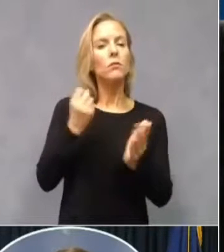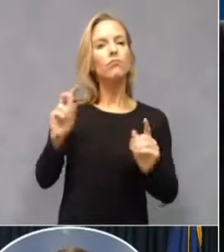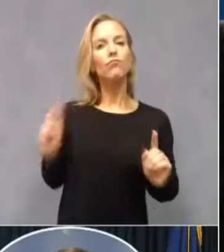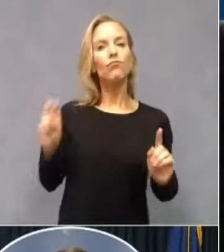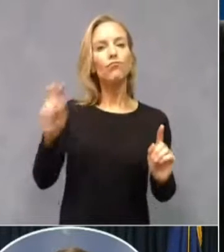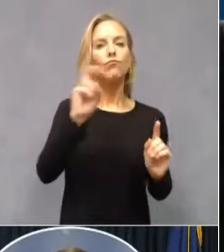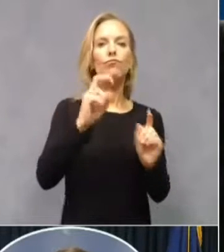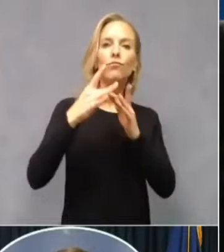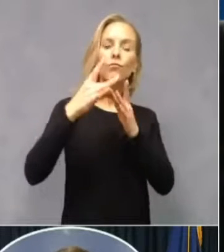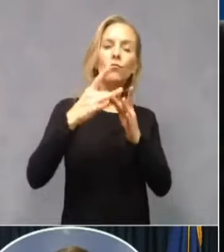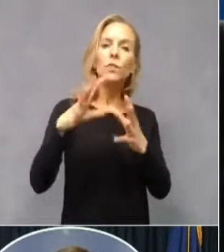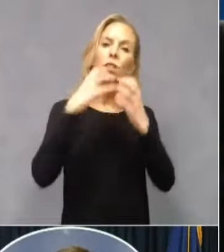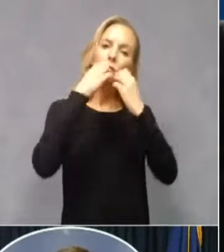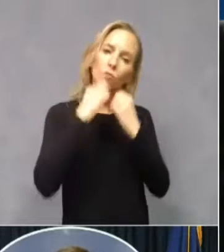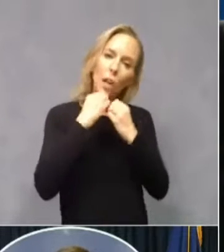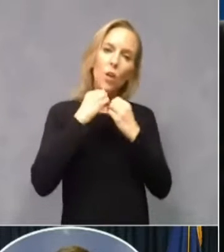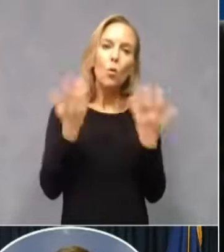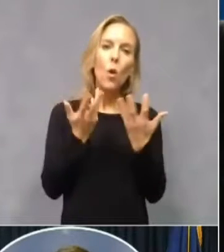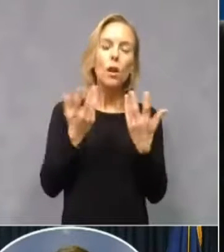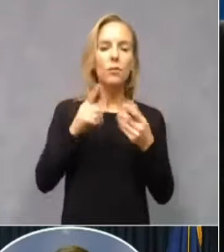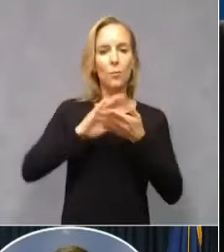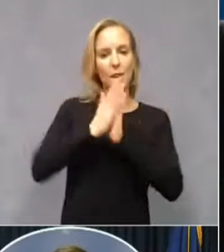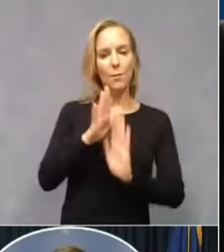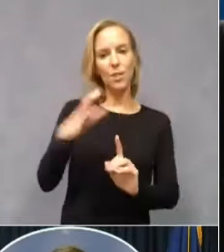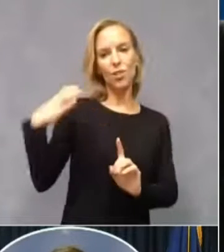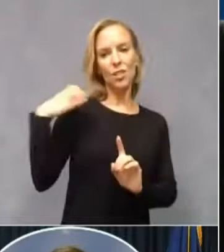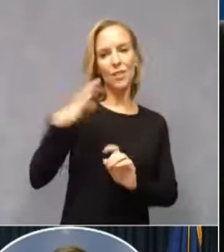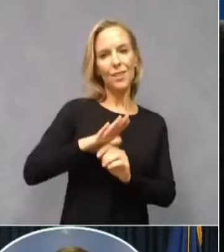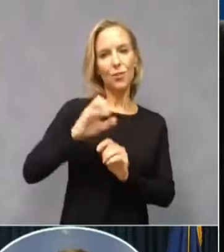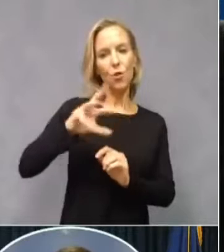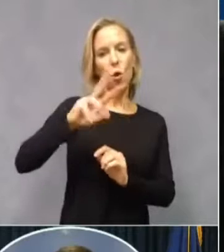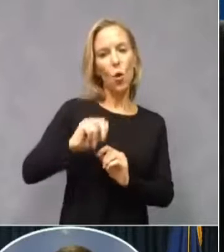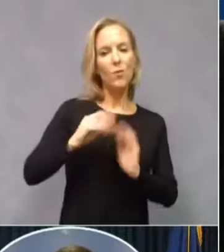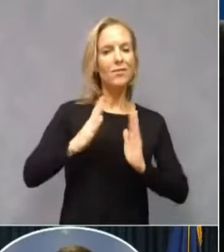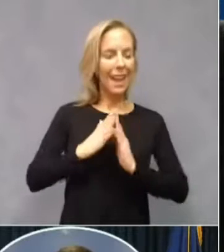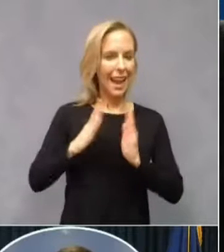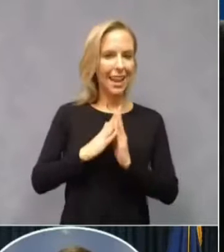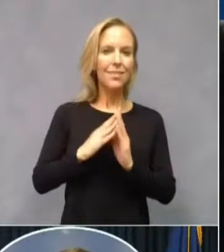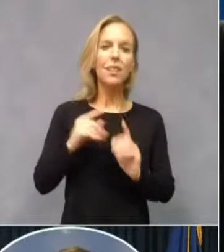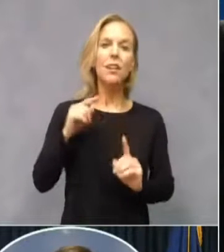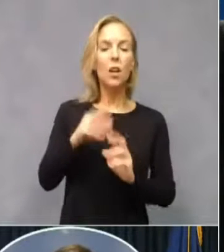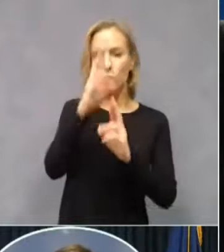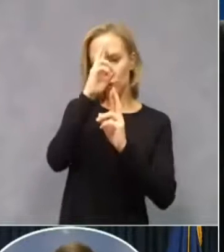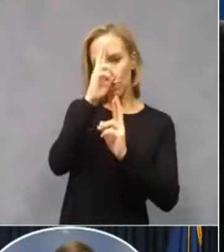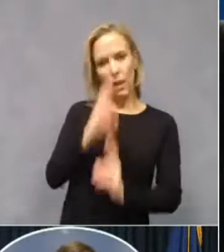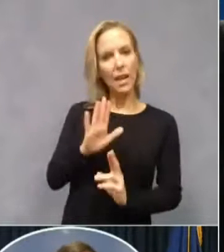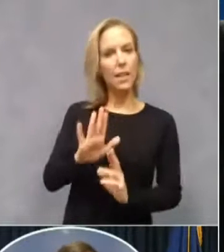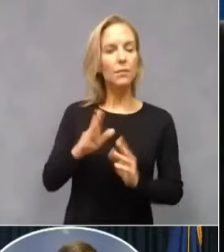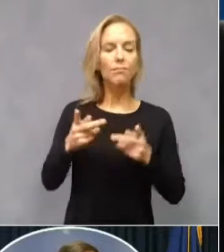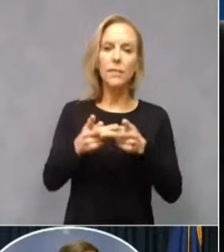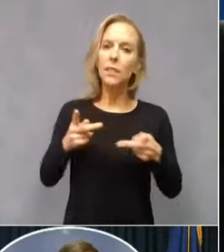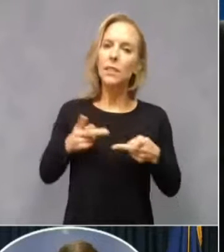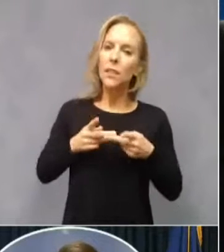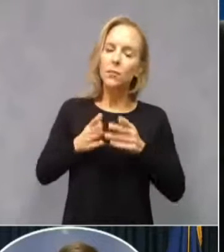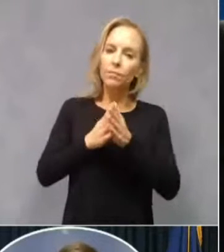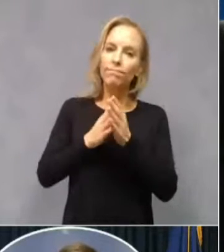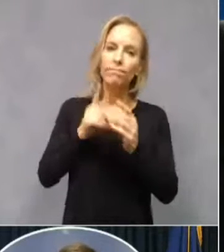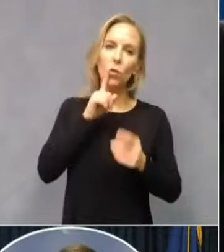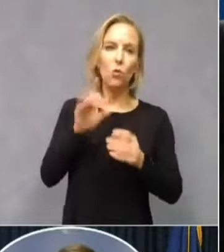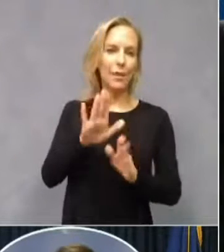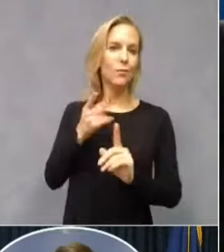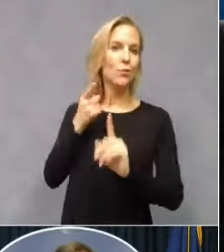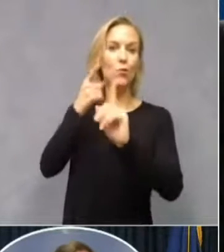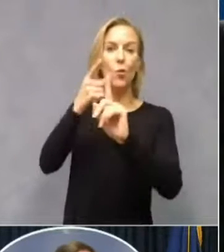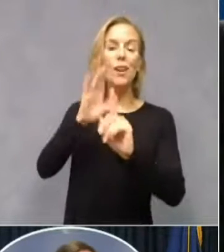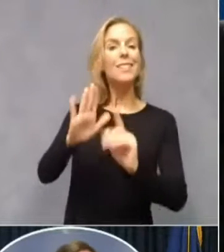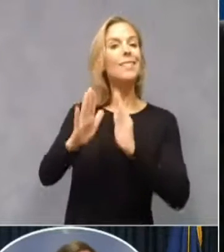time as the chief of the Zonetown Fire District. He respected his position, and he always had the goal to make his community